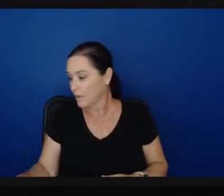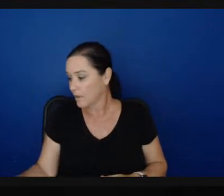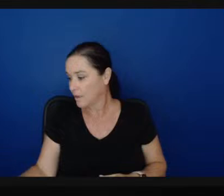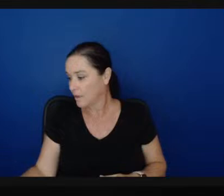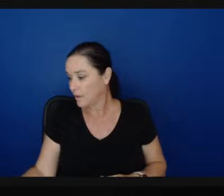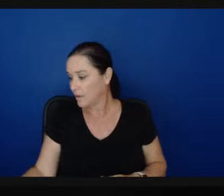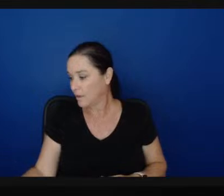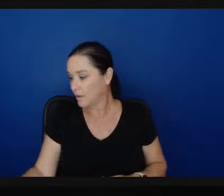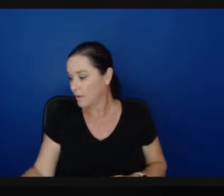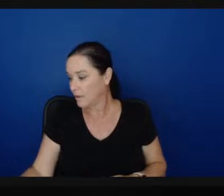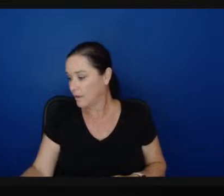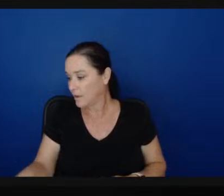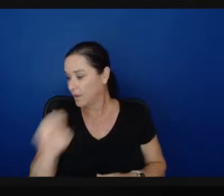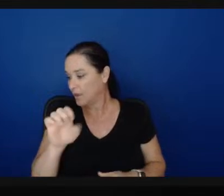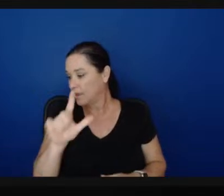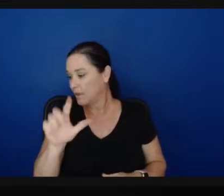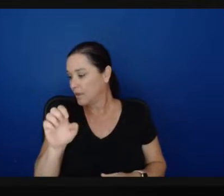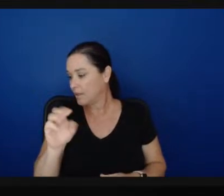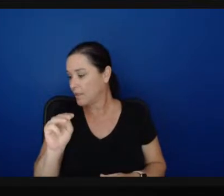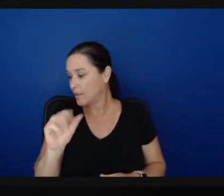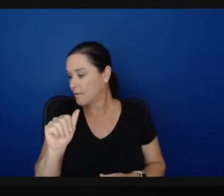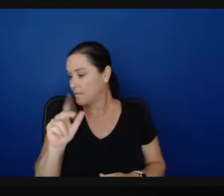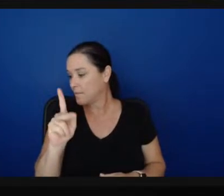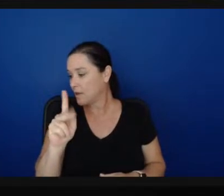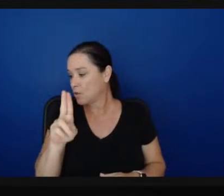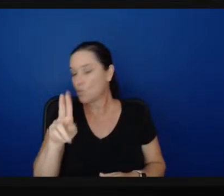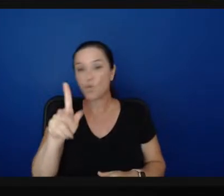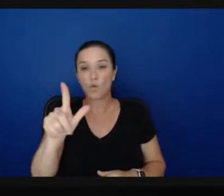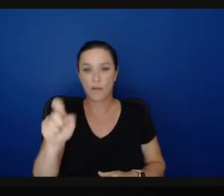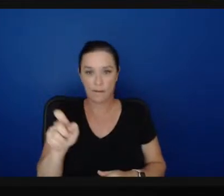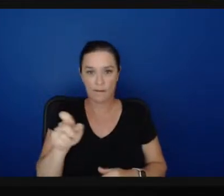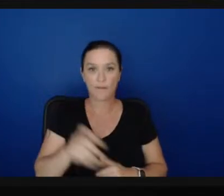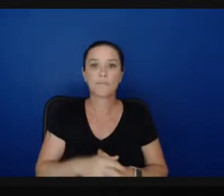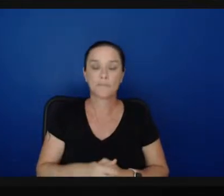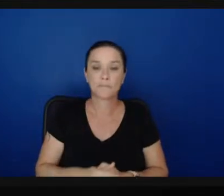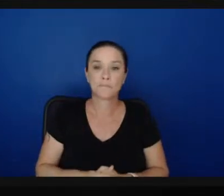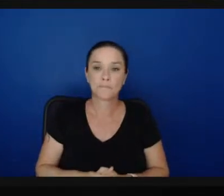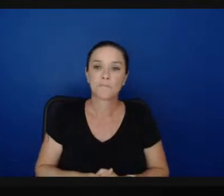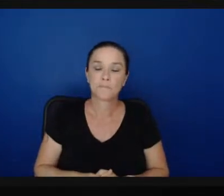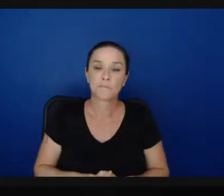is the area that's getting pushed by this furthest cluster of earthquakes to the southwest.